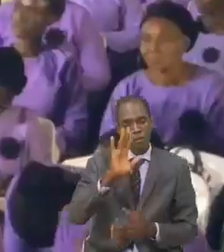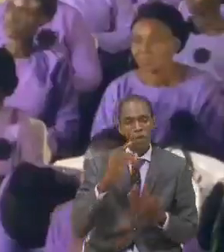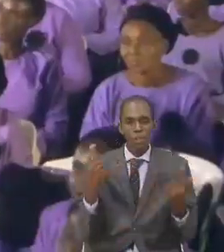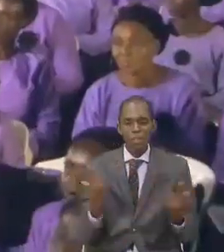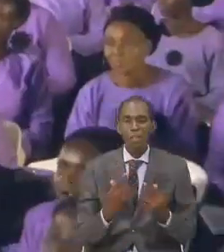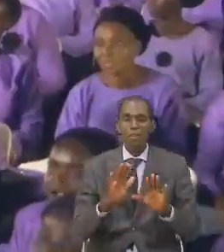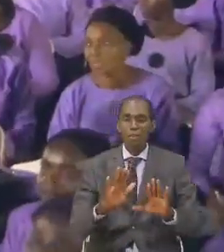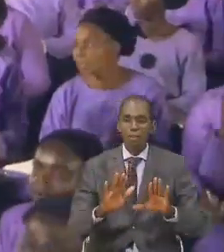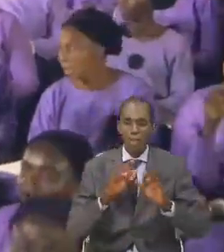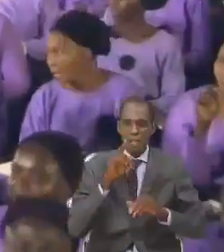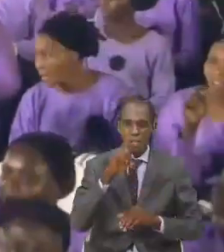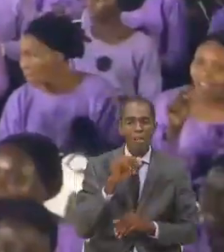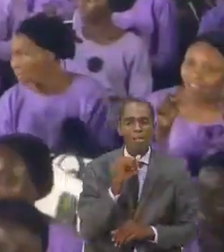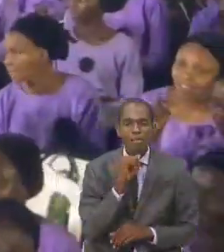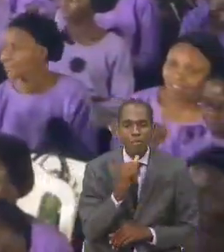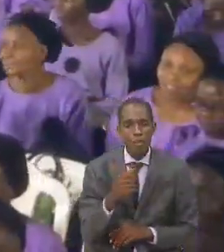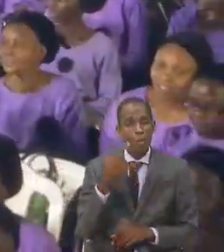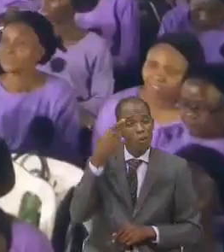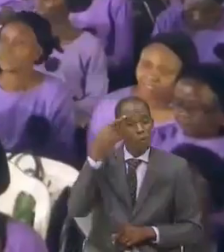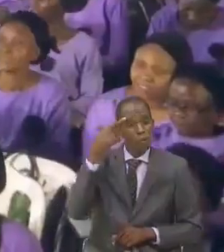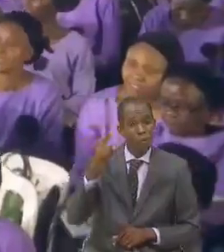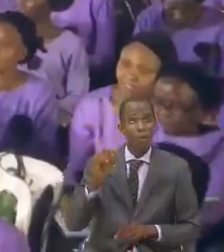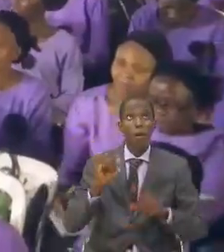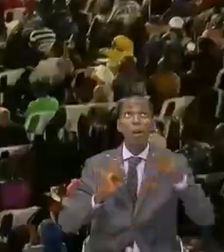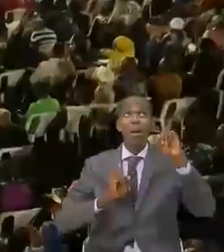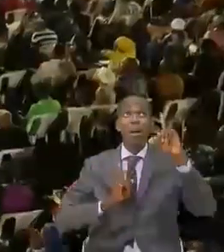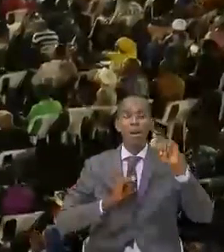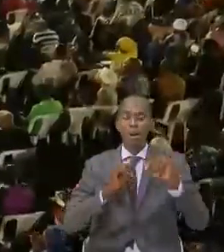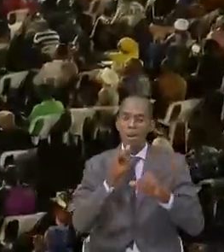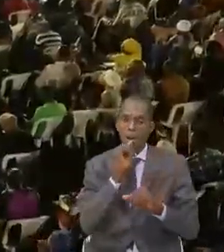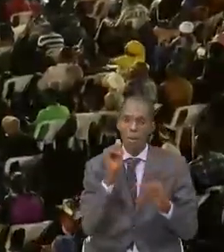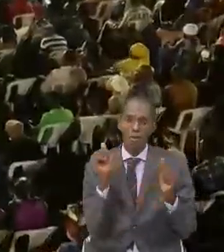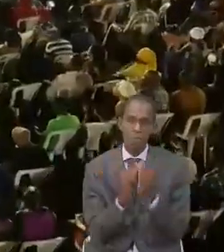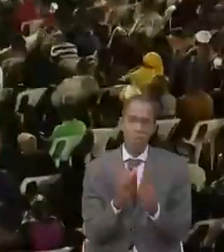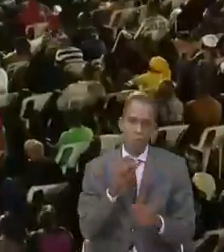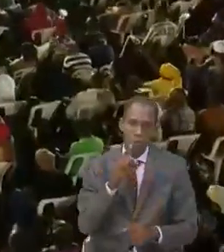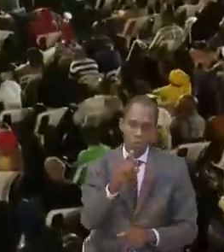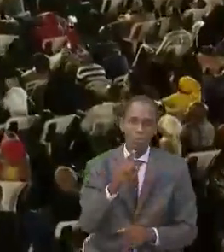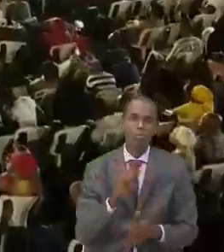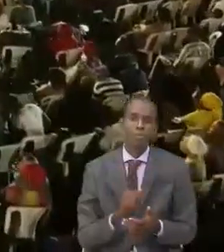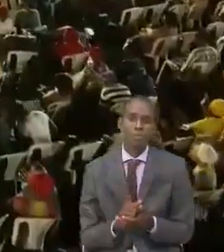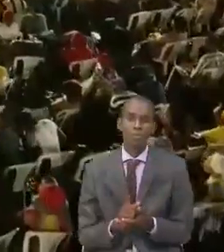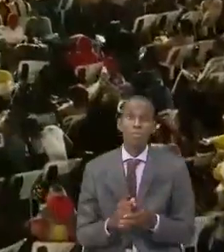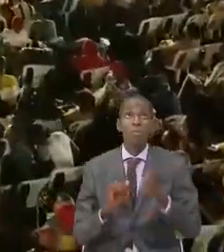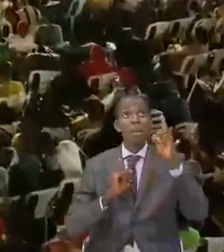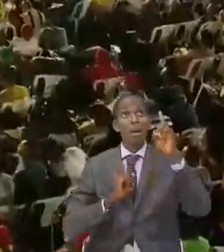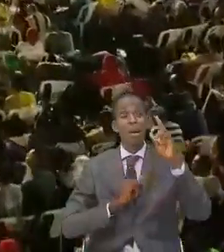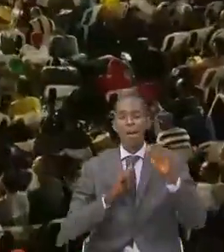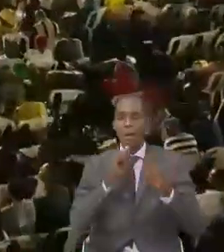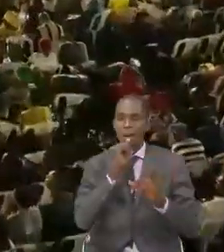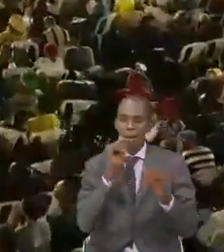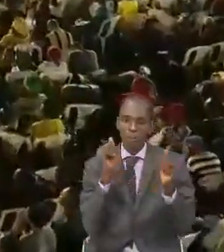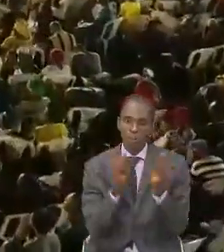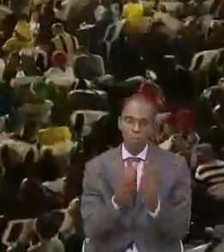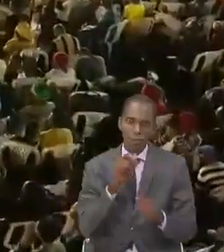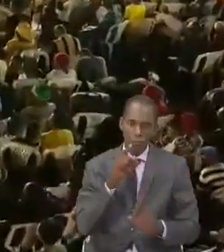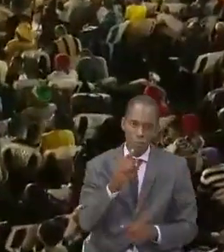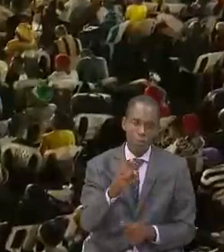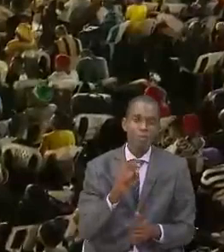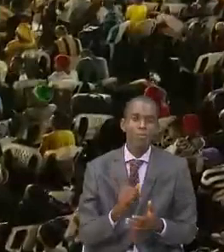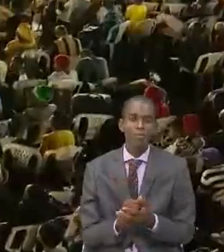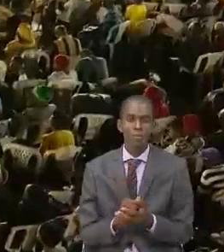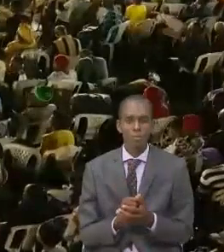problems away. It will forgive your sin. Fear thou not, for I am with